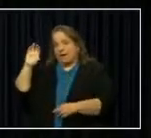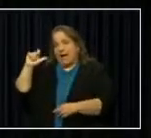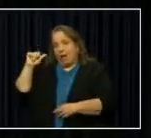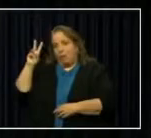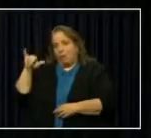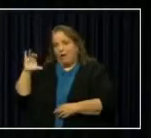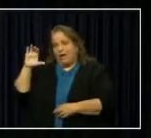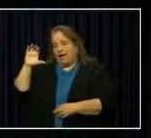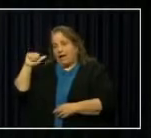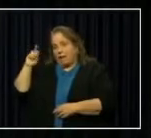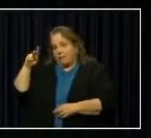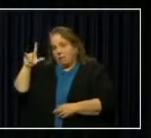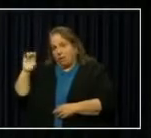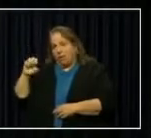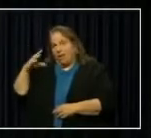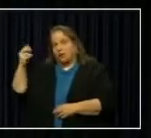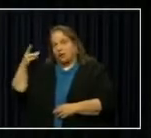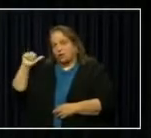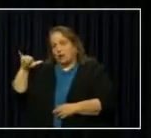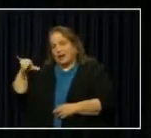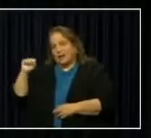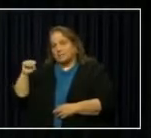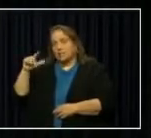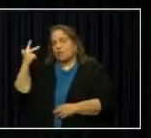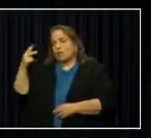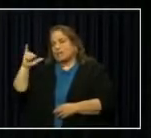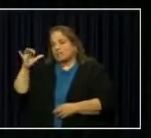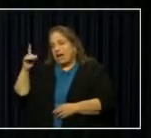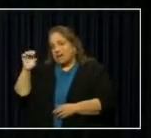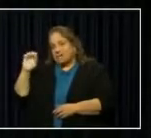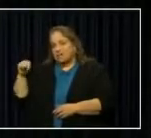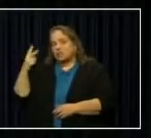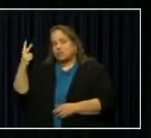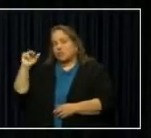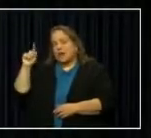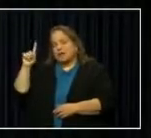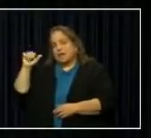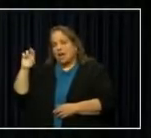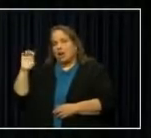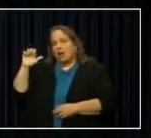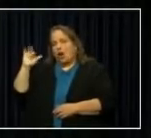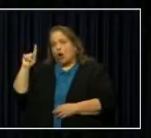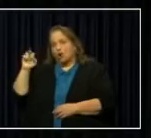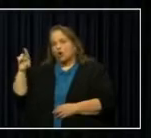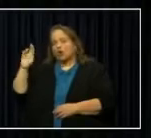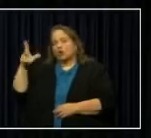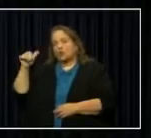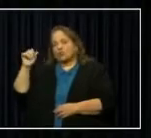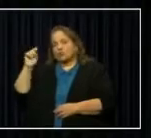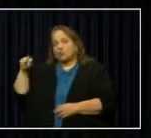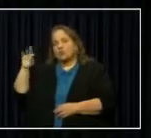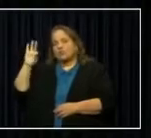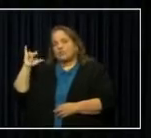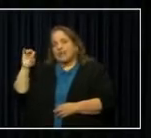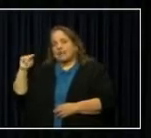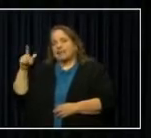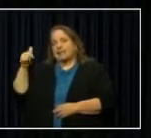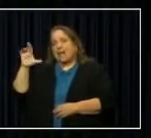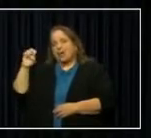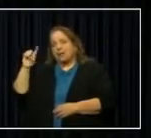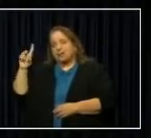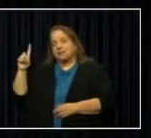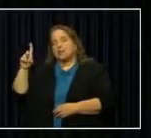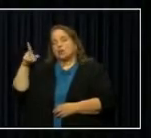Callaway, Campbell, and Graves, 3 from Jackson, 2 from Adair, Carter, Christian, Fayette, Garrett,